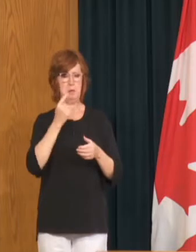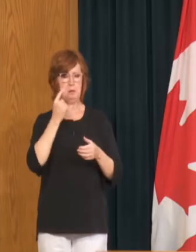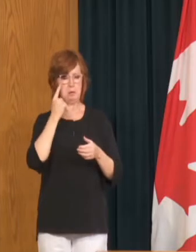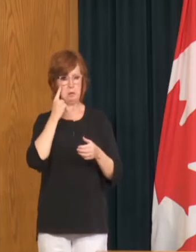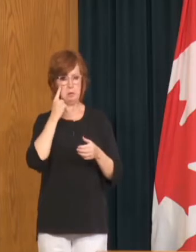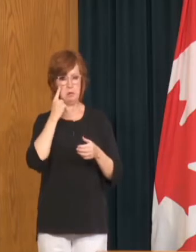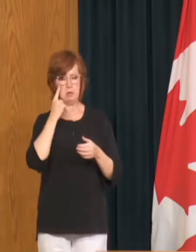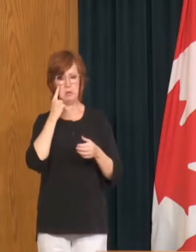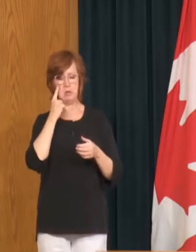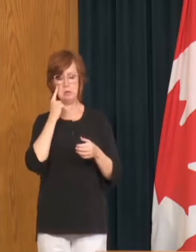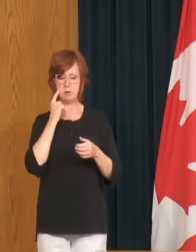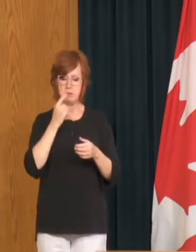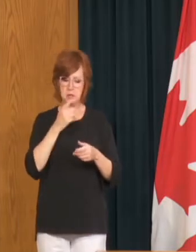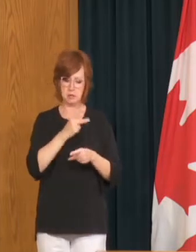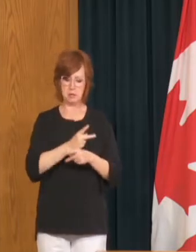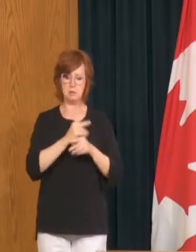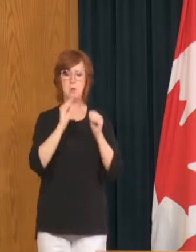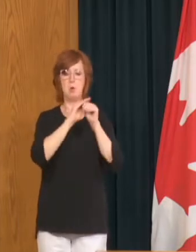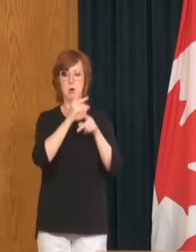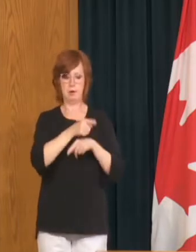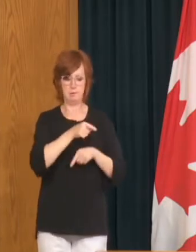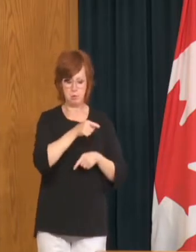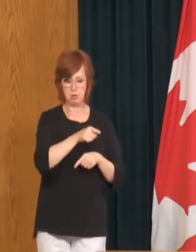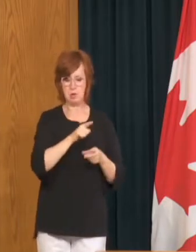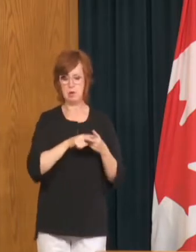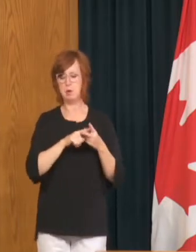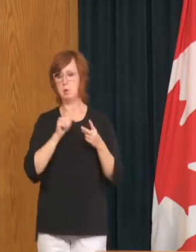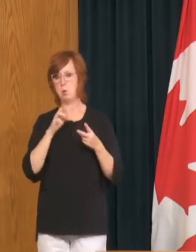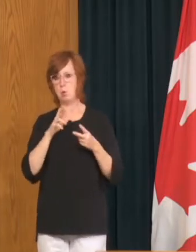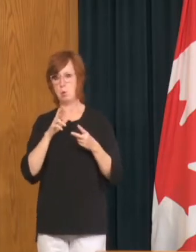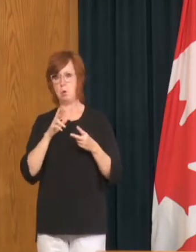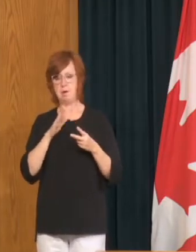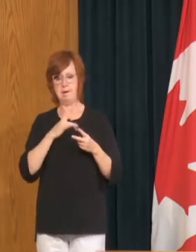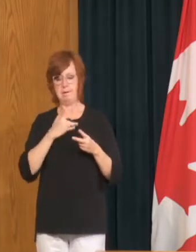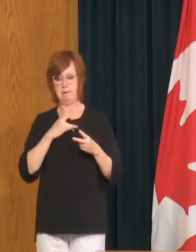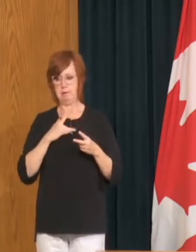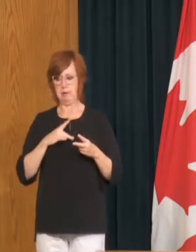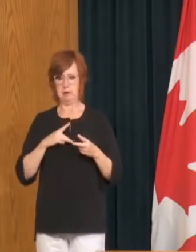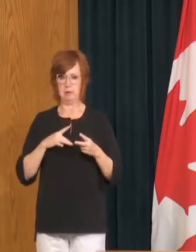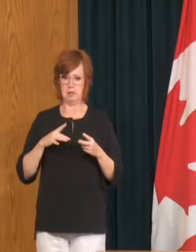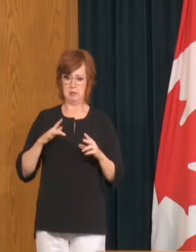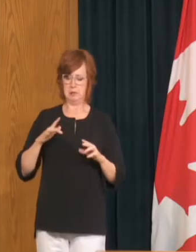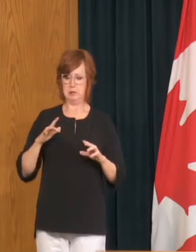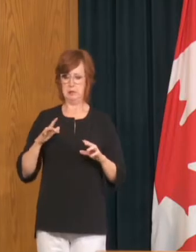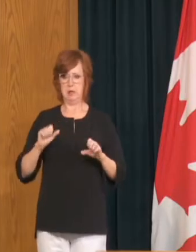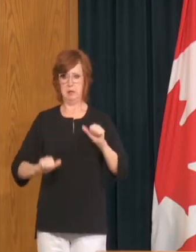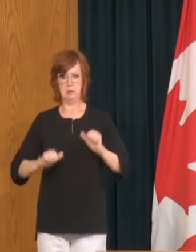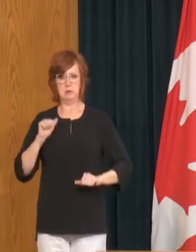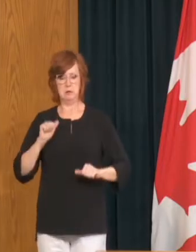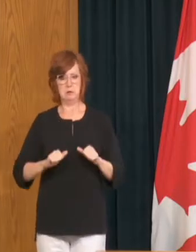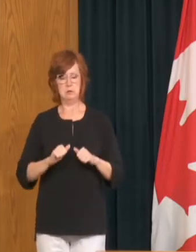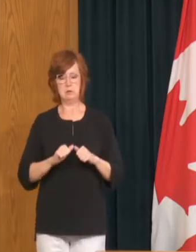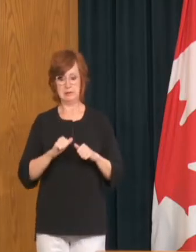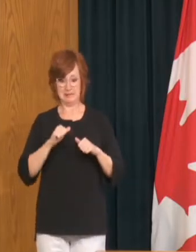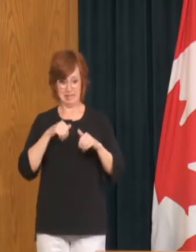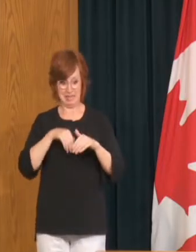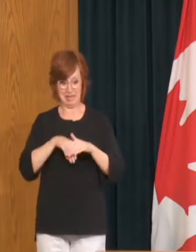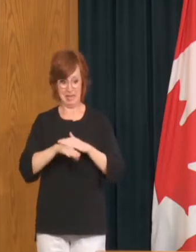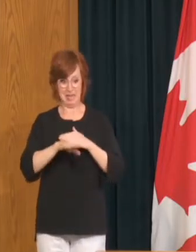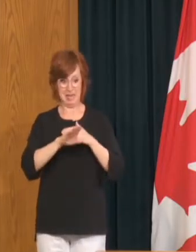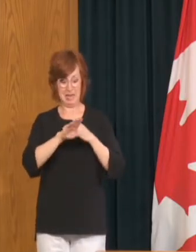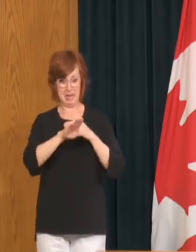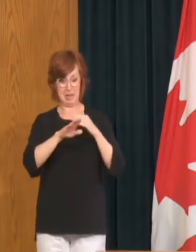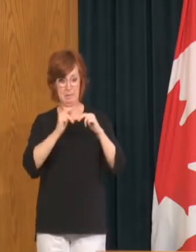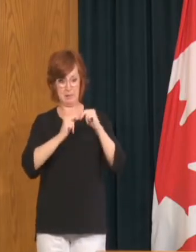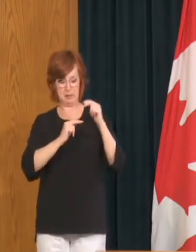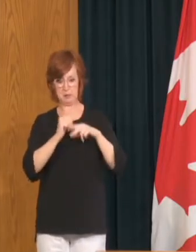considering using a mask when visiting, in an indoor environment where you can't maintain 2-meter distance. I think those are the kind of things we'll all